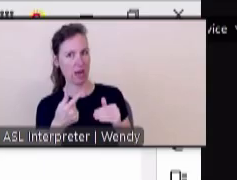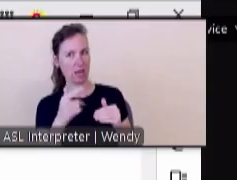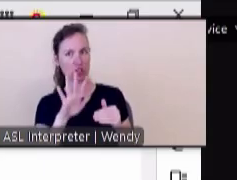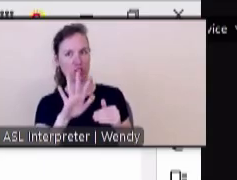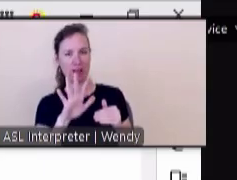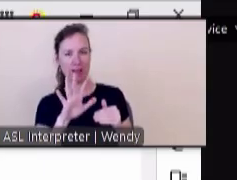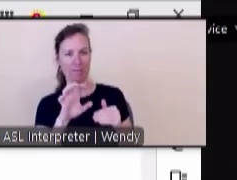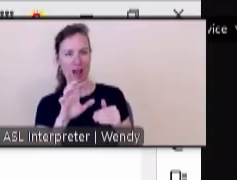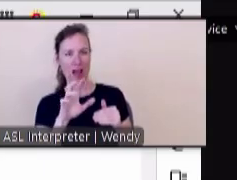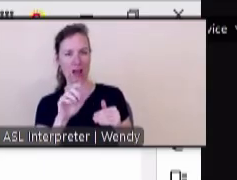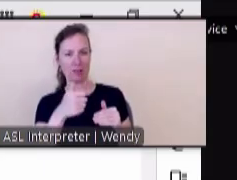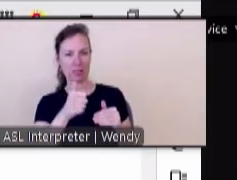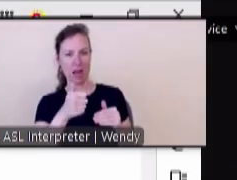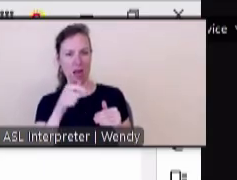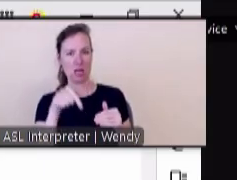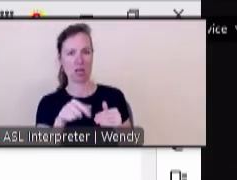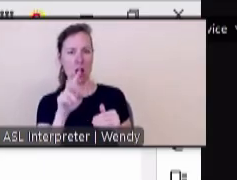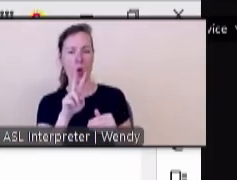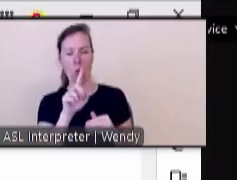510.125.